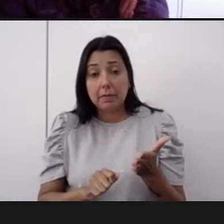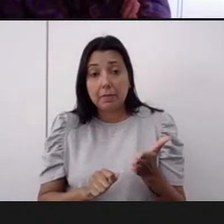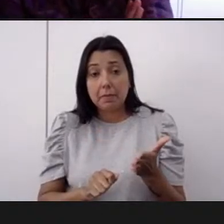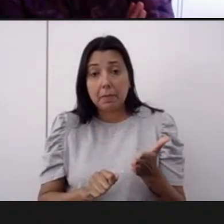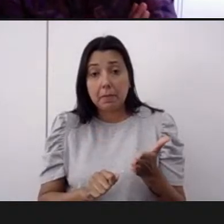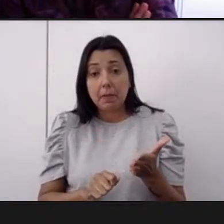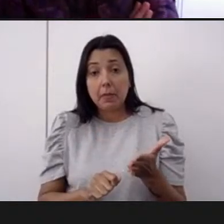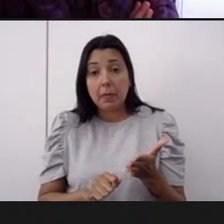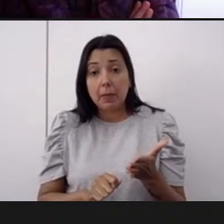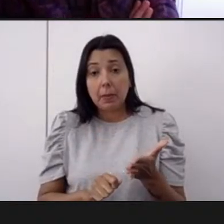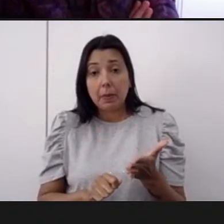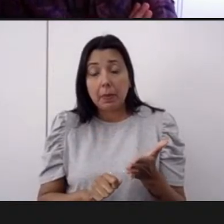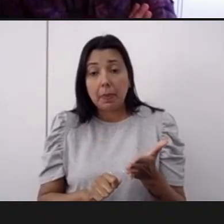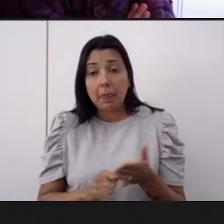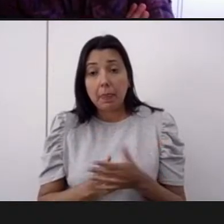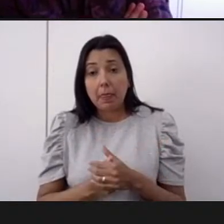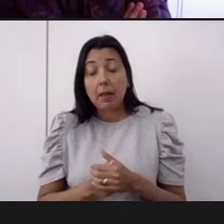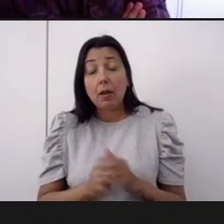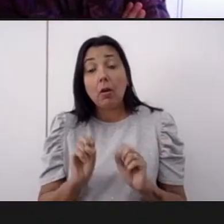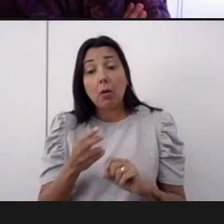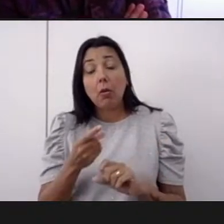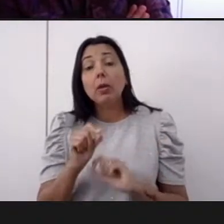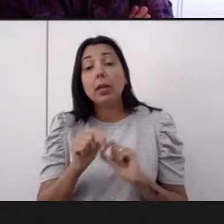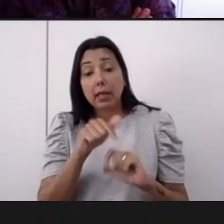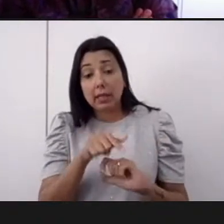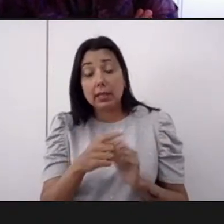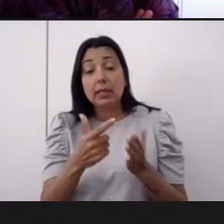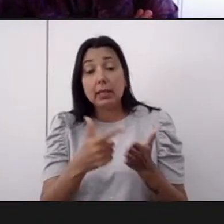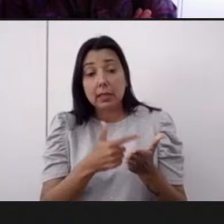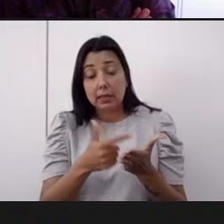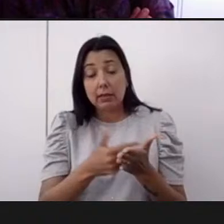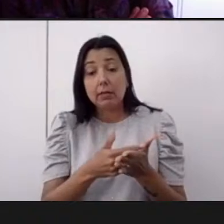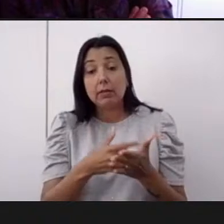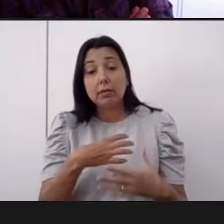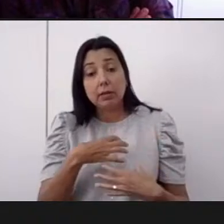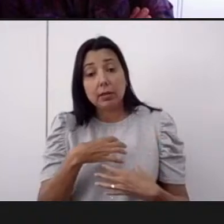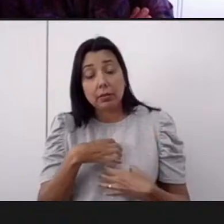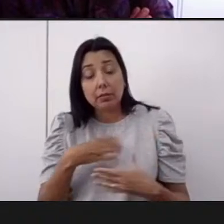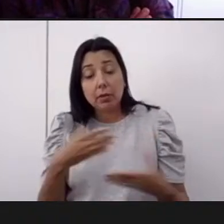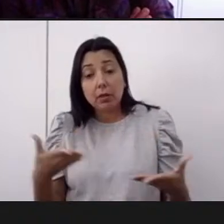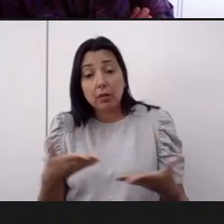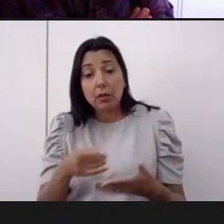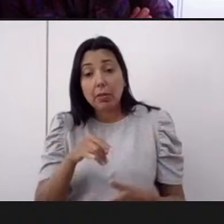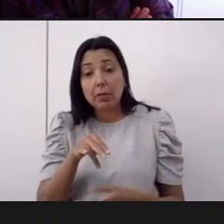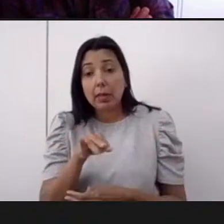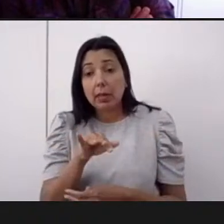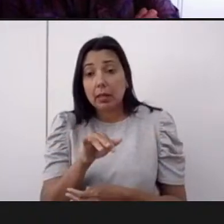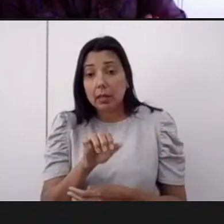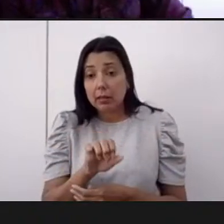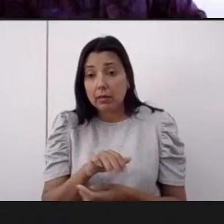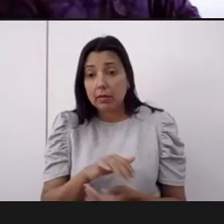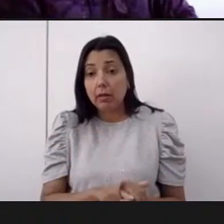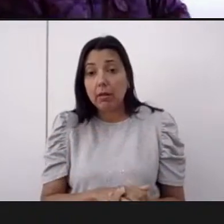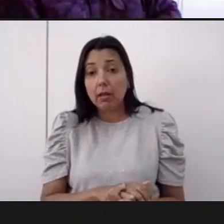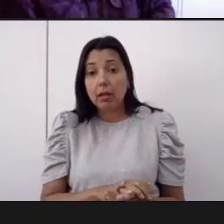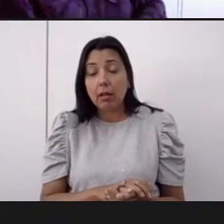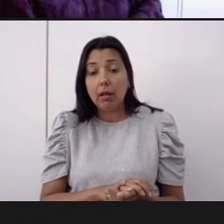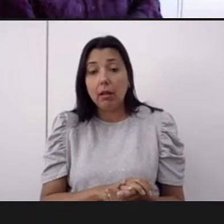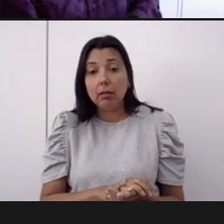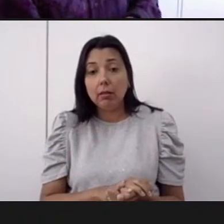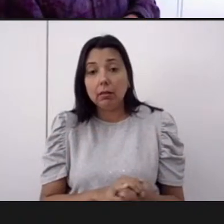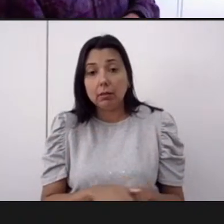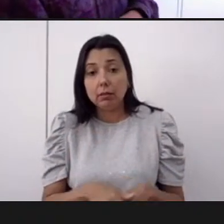the book which has been written recently by Magdalena and Romuald Lormand and the British